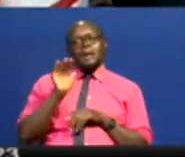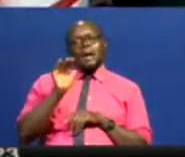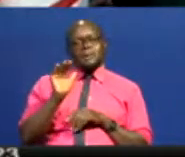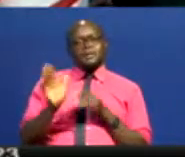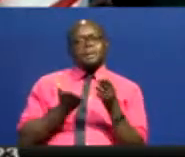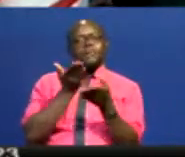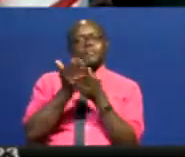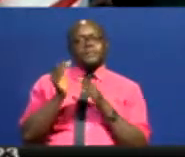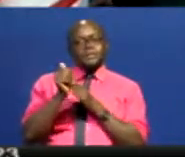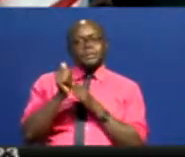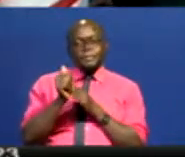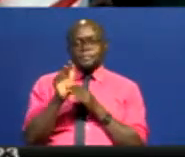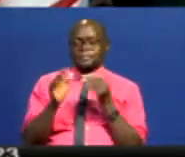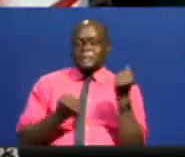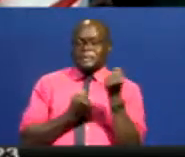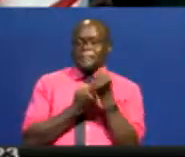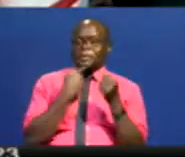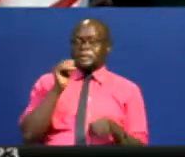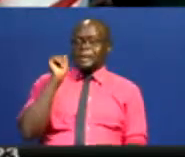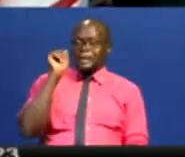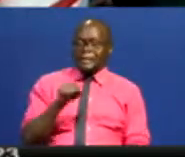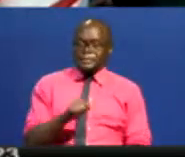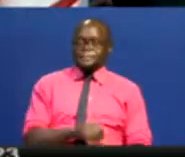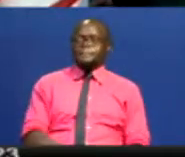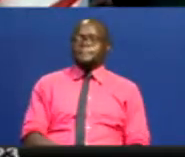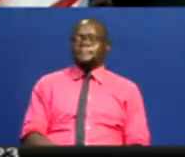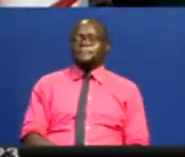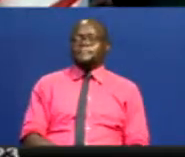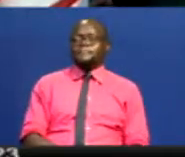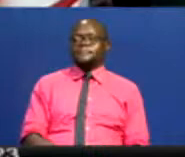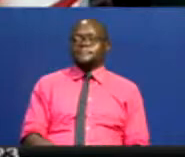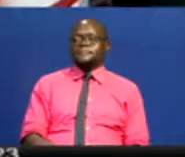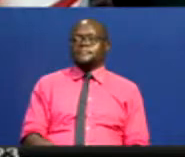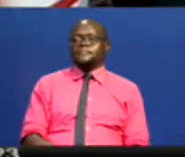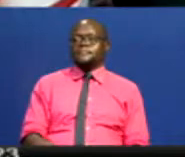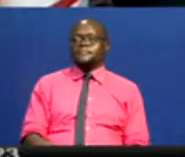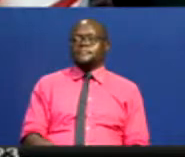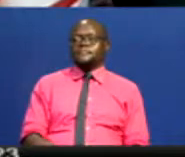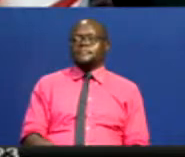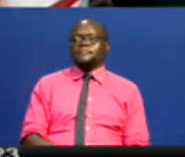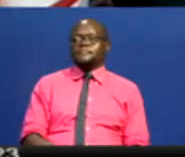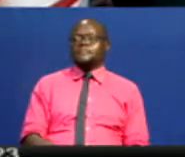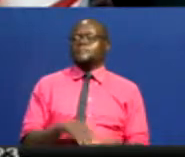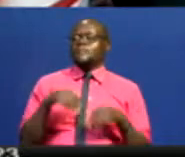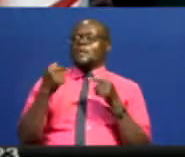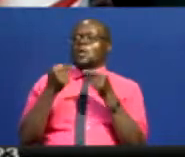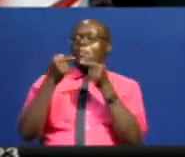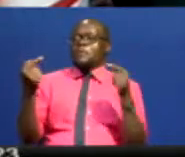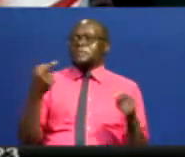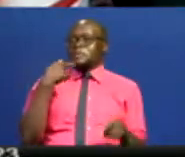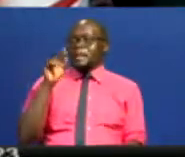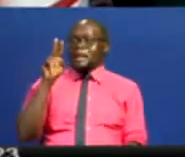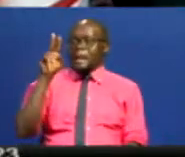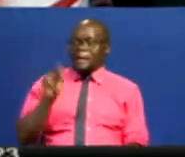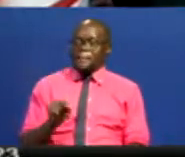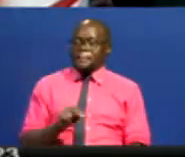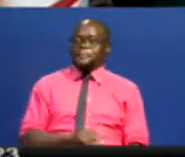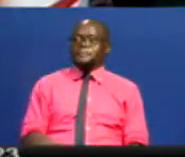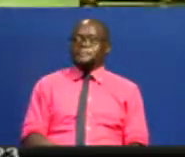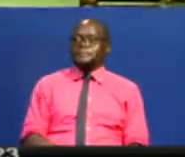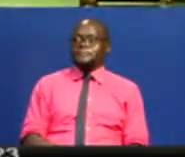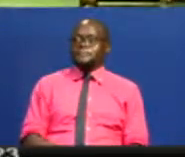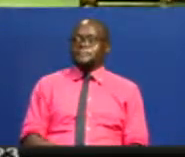reply? Will as many as of that opinion say aye? Will those as of contrary opinion say